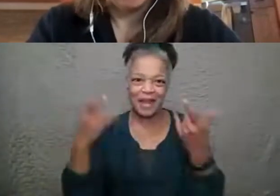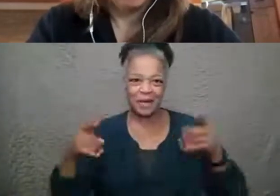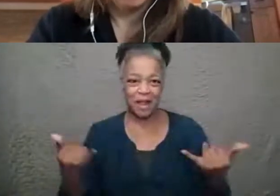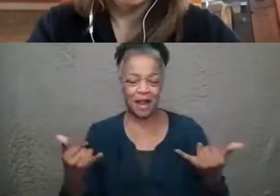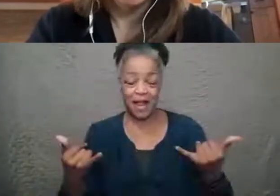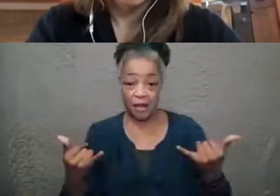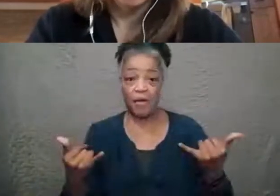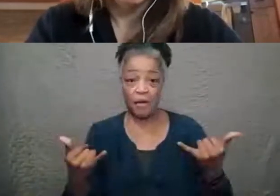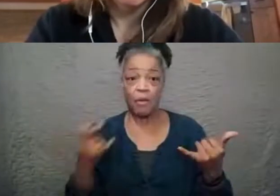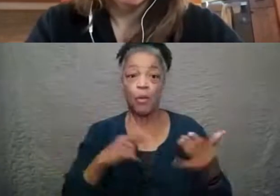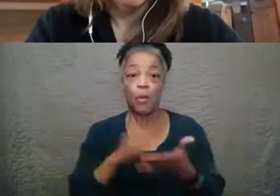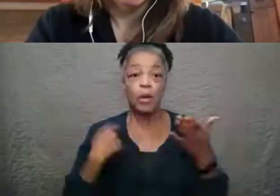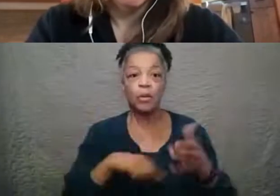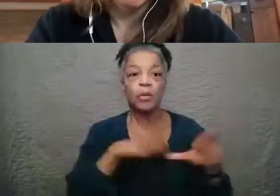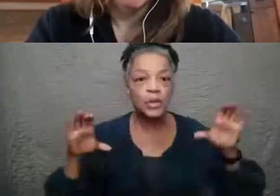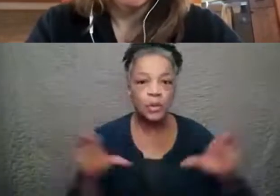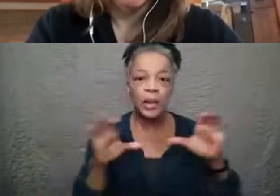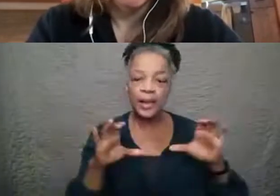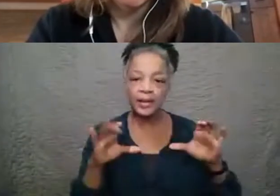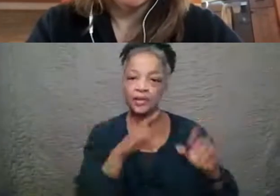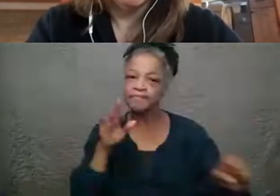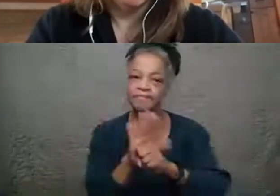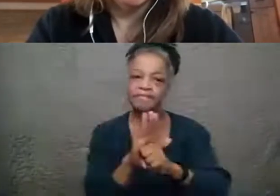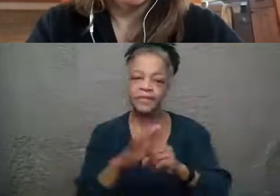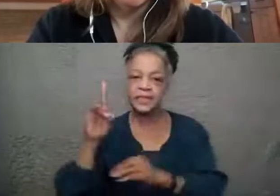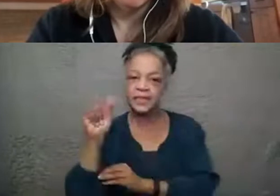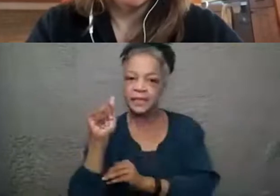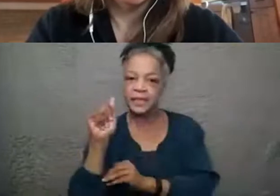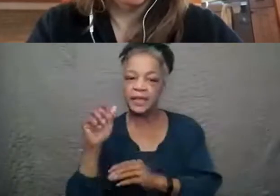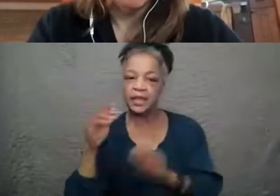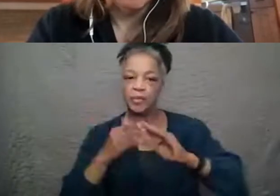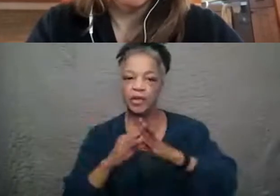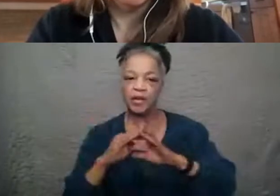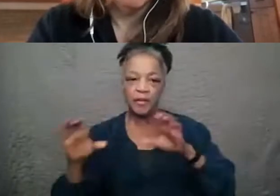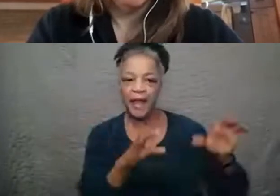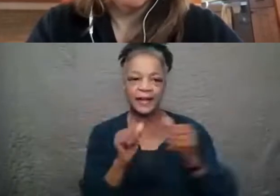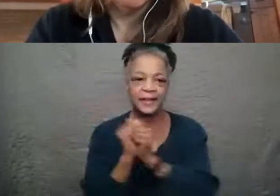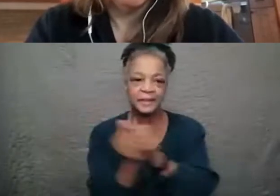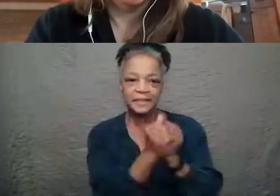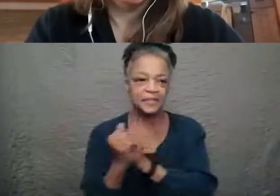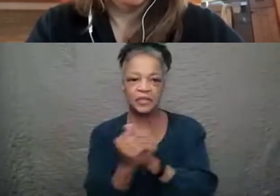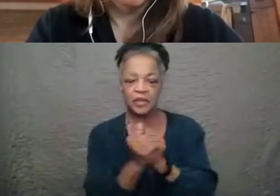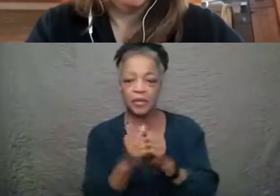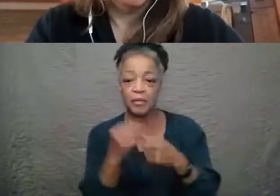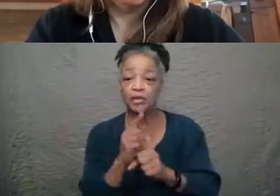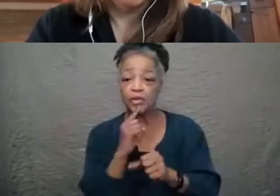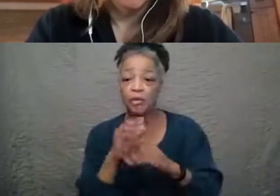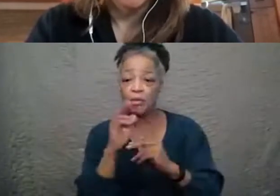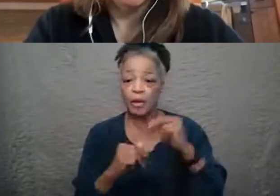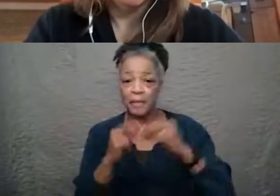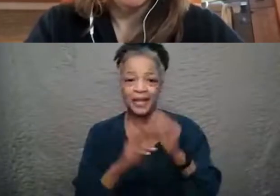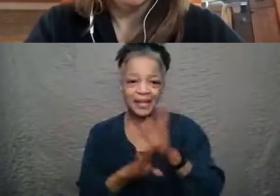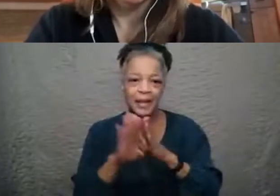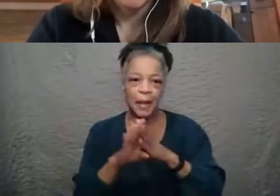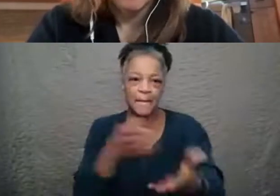right? What are we doing to make sure that disability communities are acting in solidarity to other groups and making sure that we're building power for